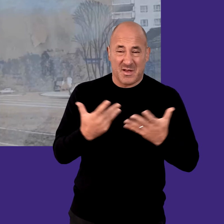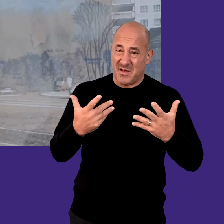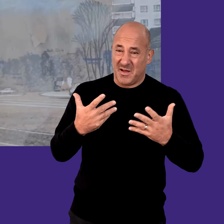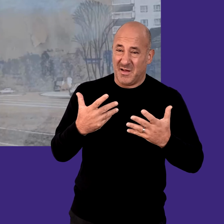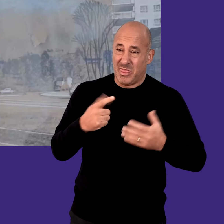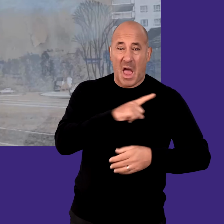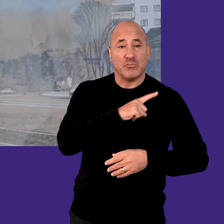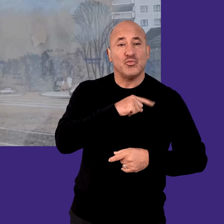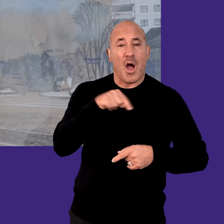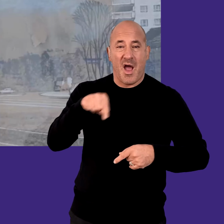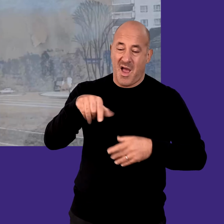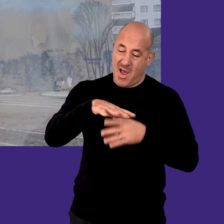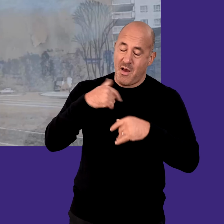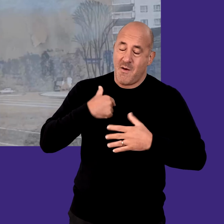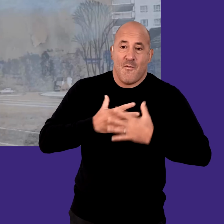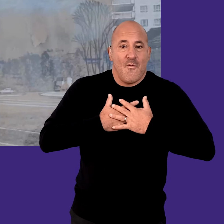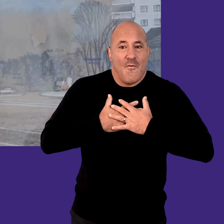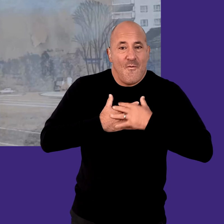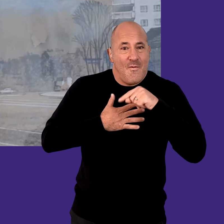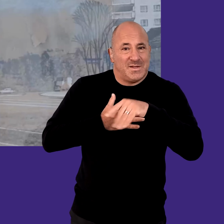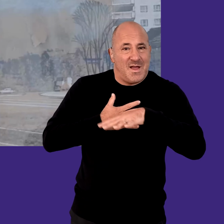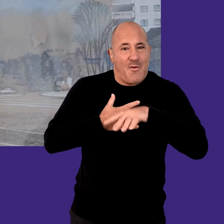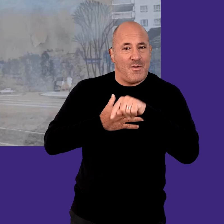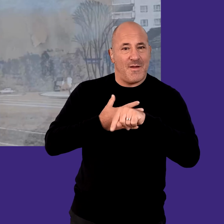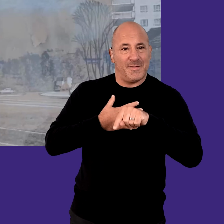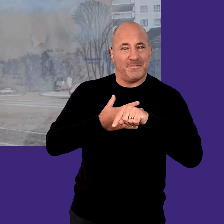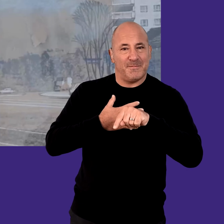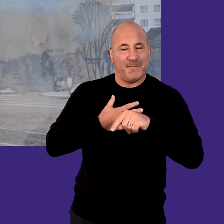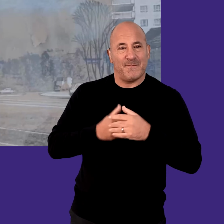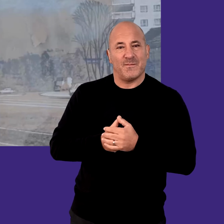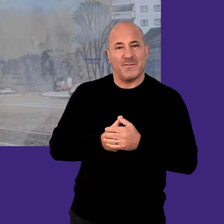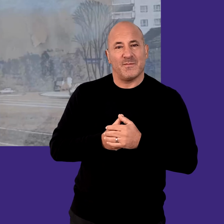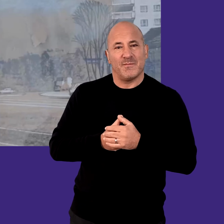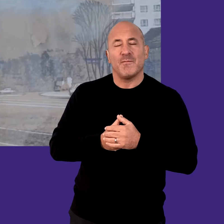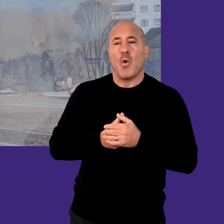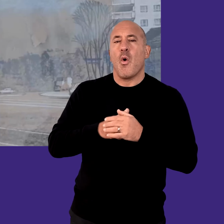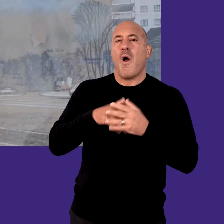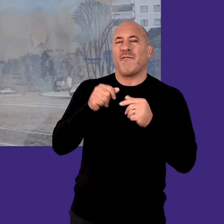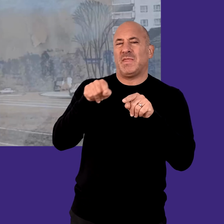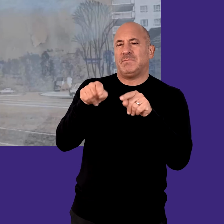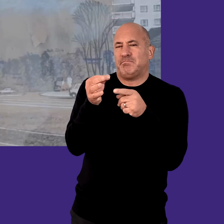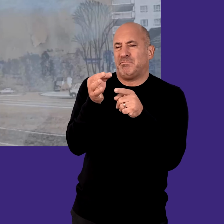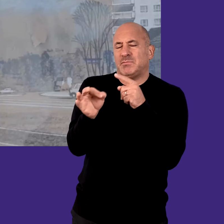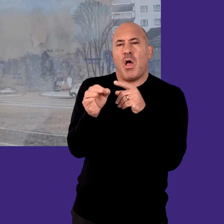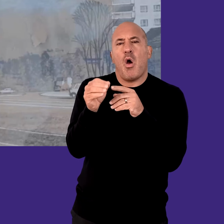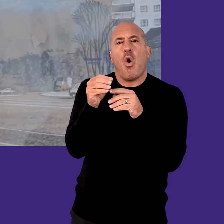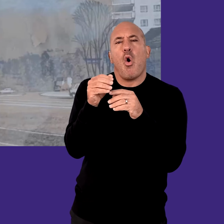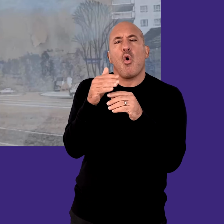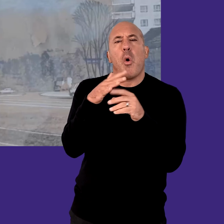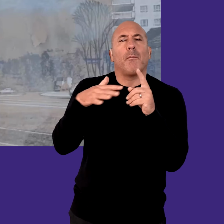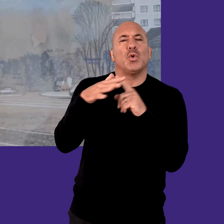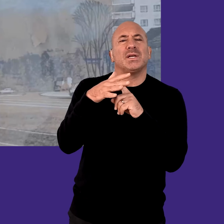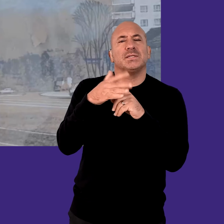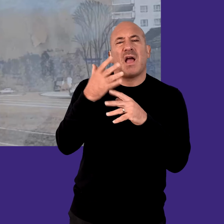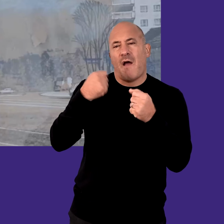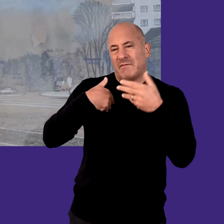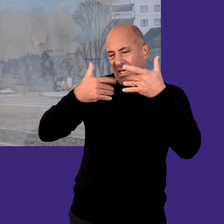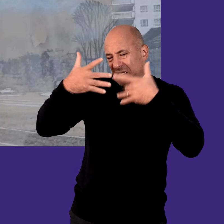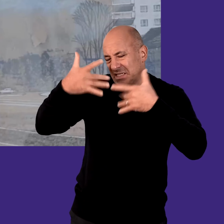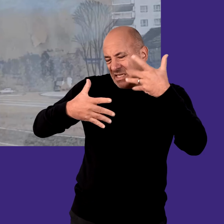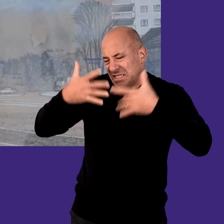incredibly well served. And this, again, is one of the reasons why I love this particular area of Doncaster.